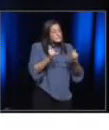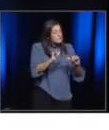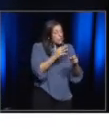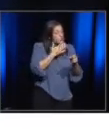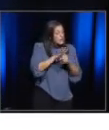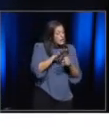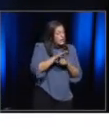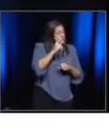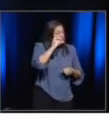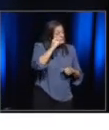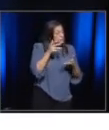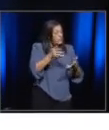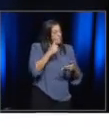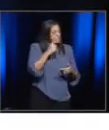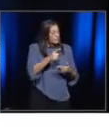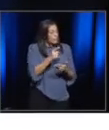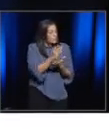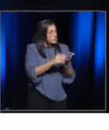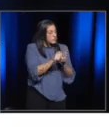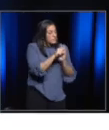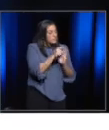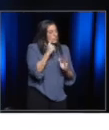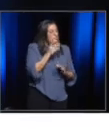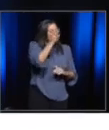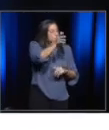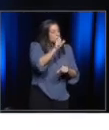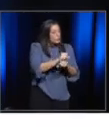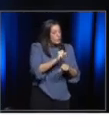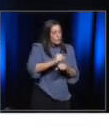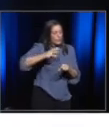most of these samples for future work yet to be imagined.